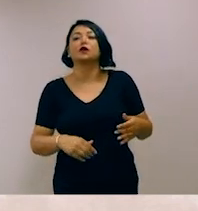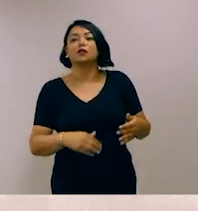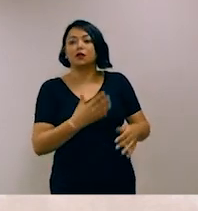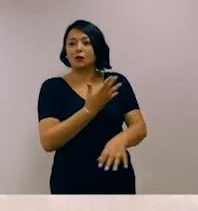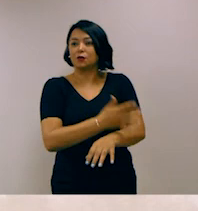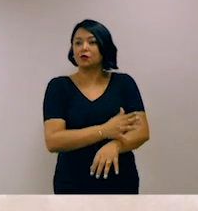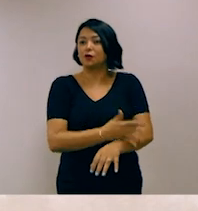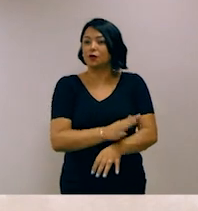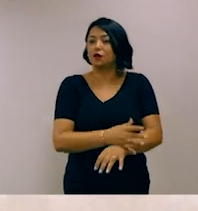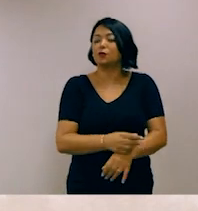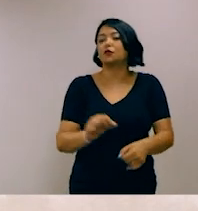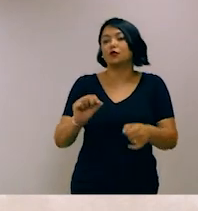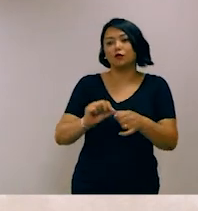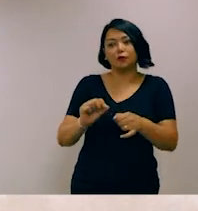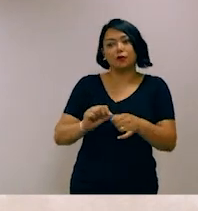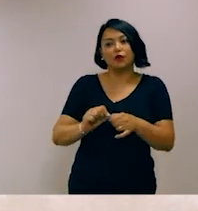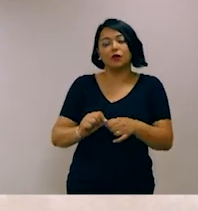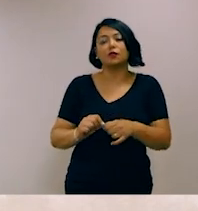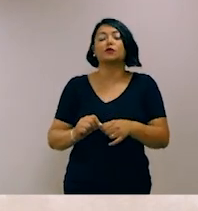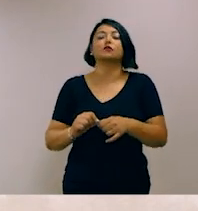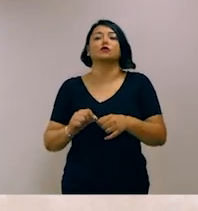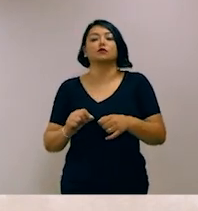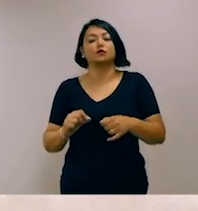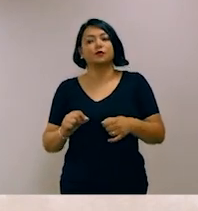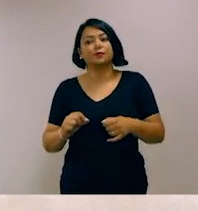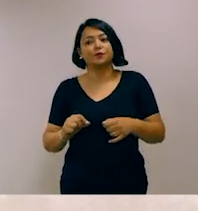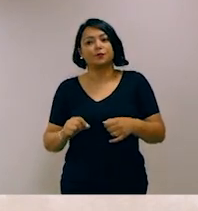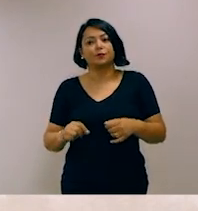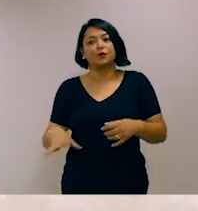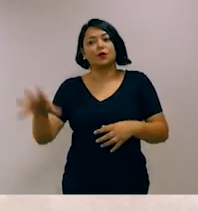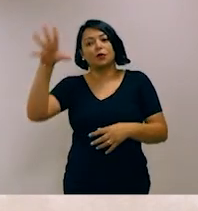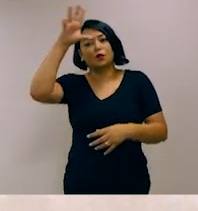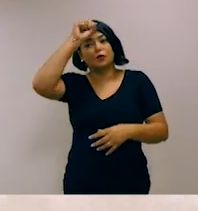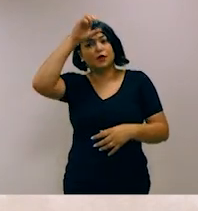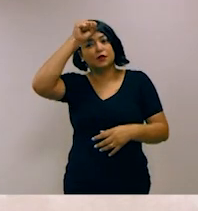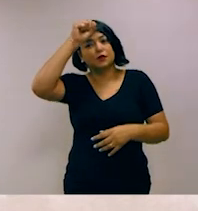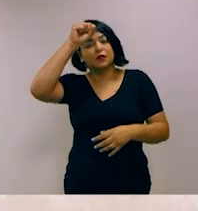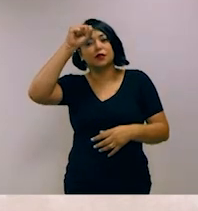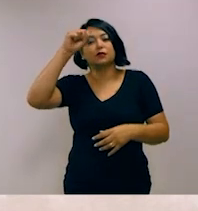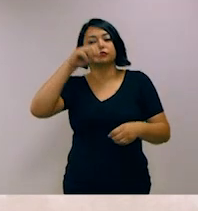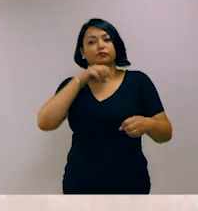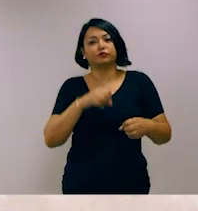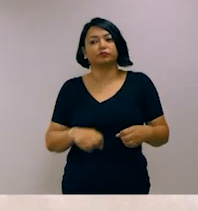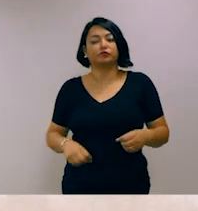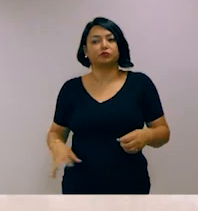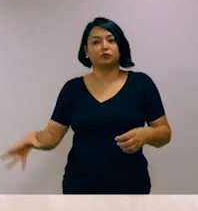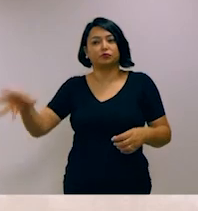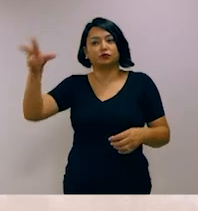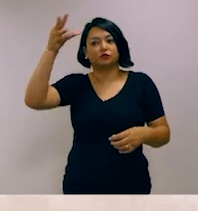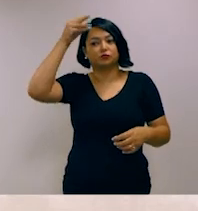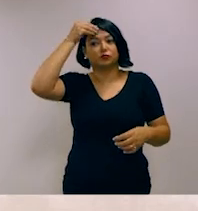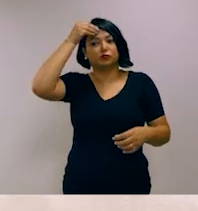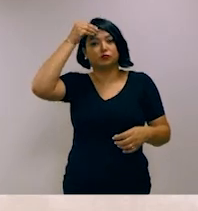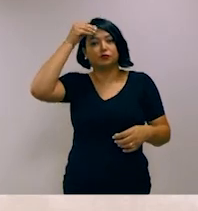You have the registration of the training. You have the learning.